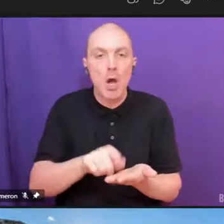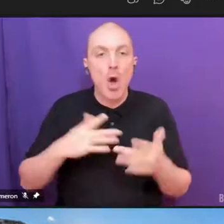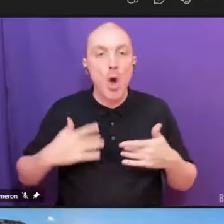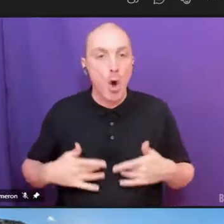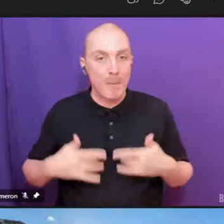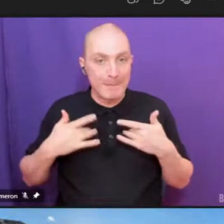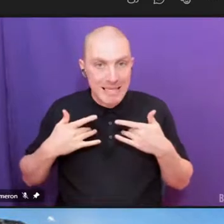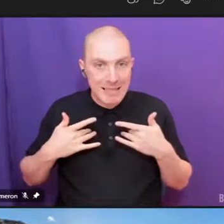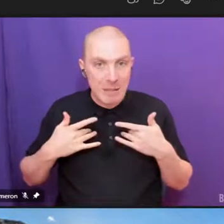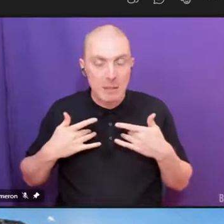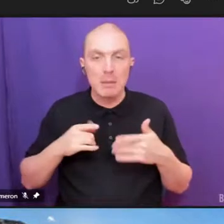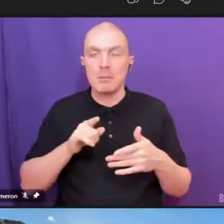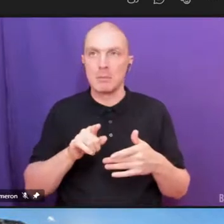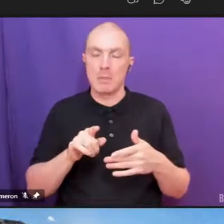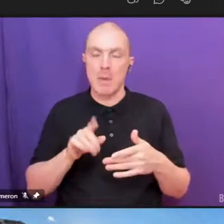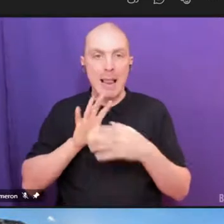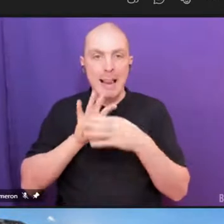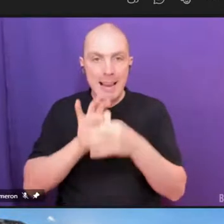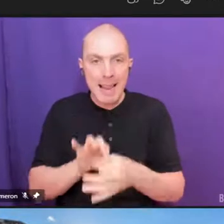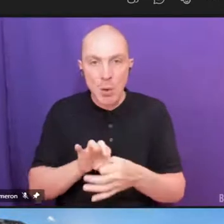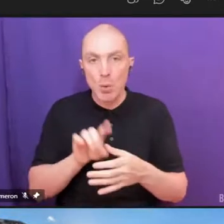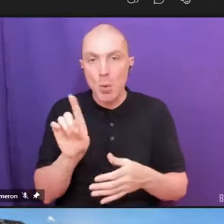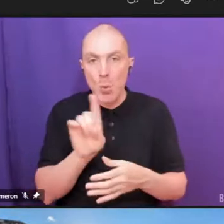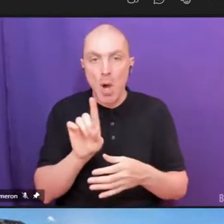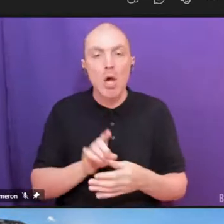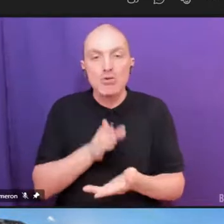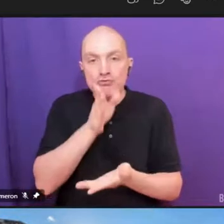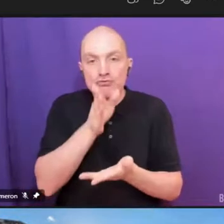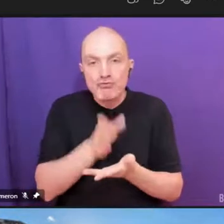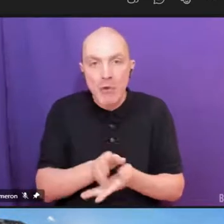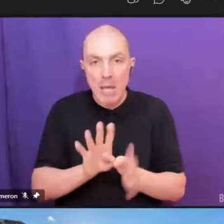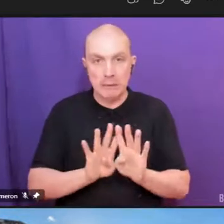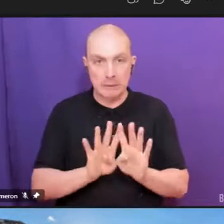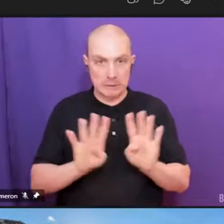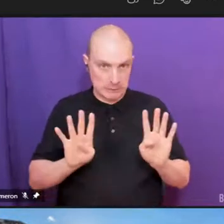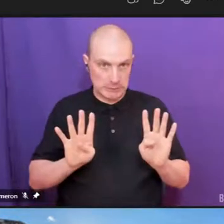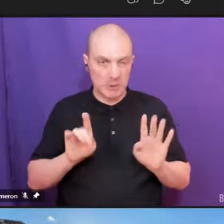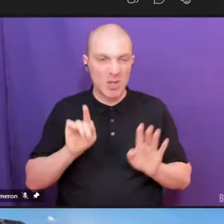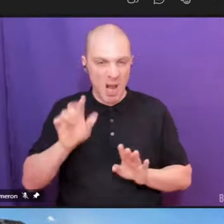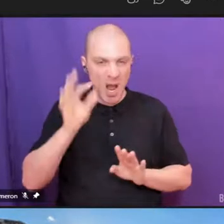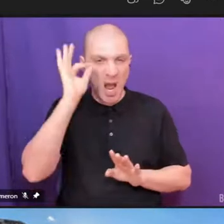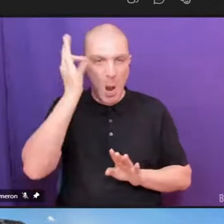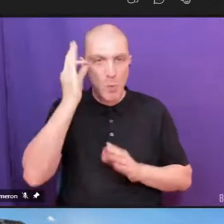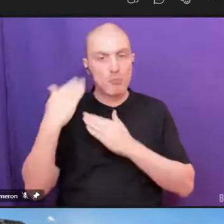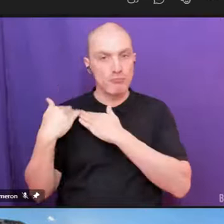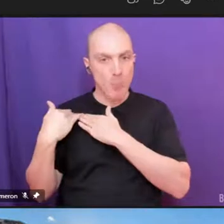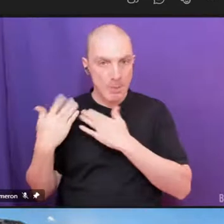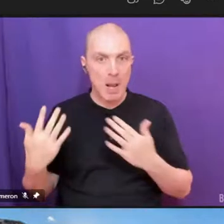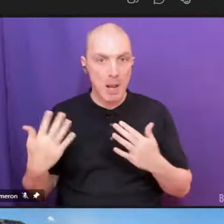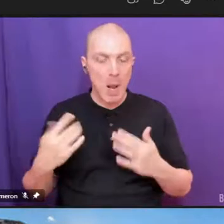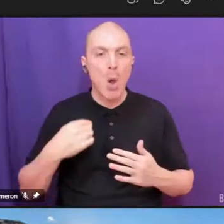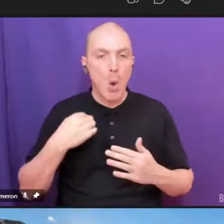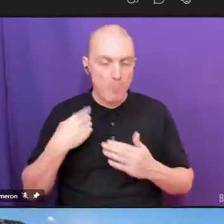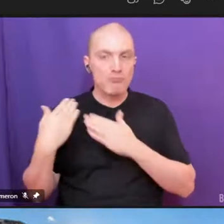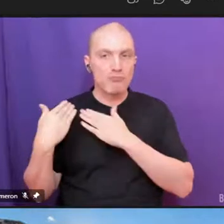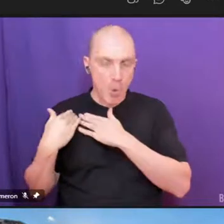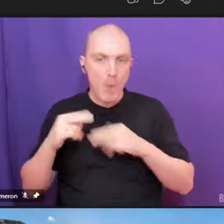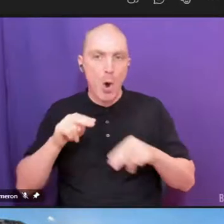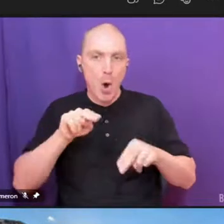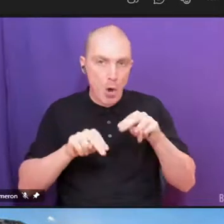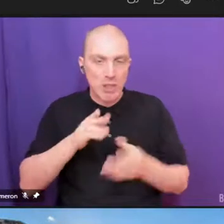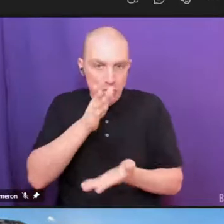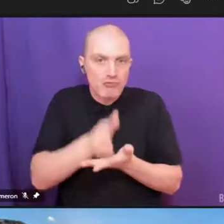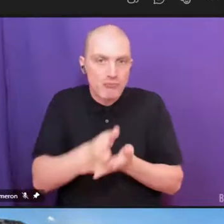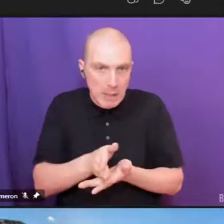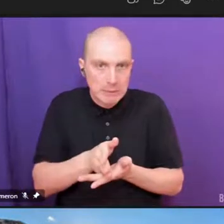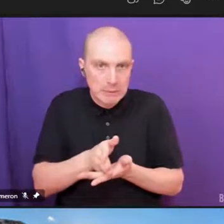relating to some of the trusts that the council administers that we're also required to audit. So that's very